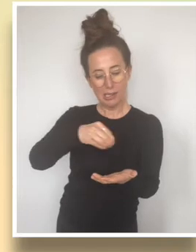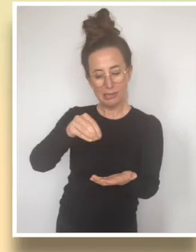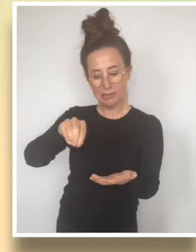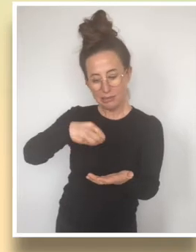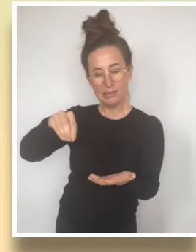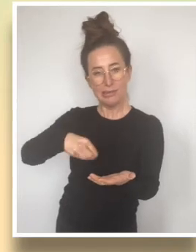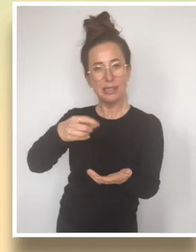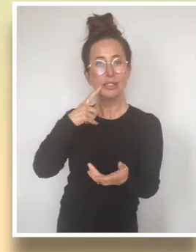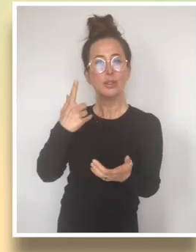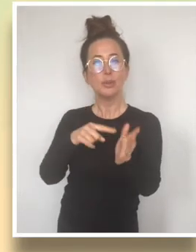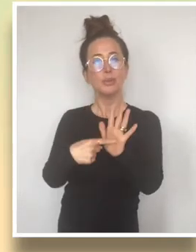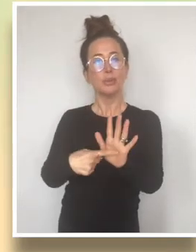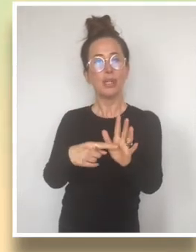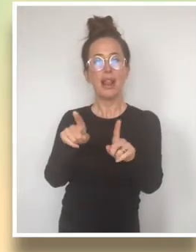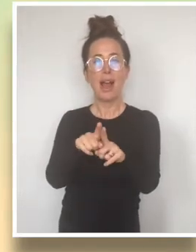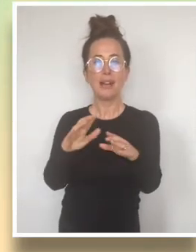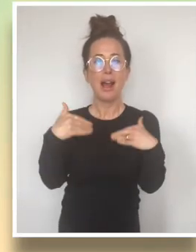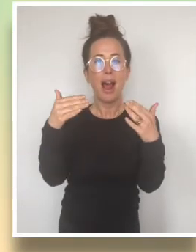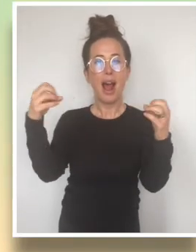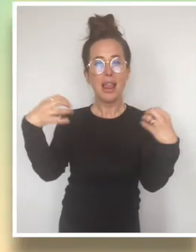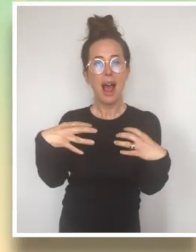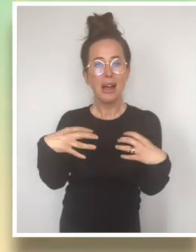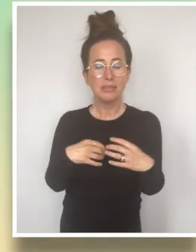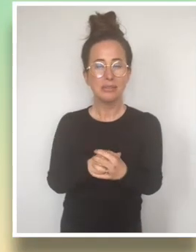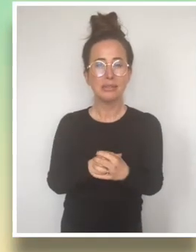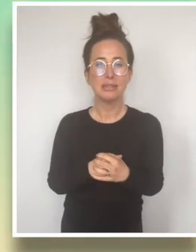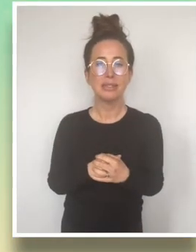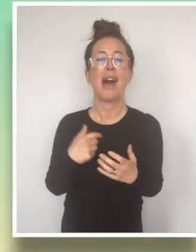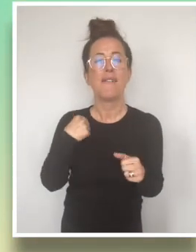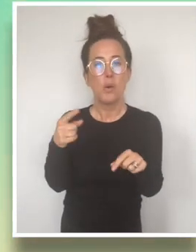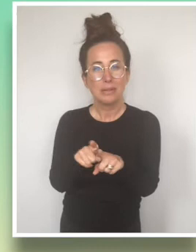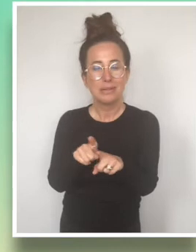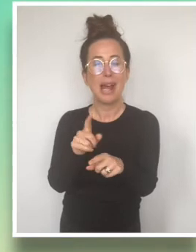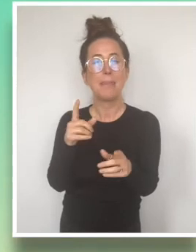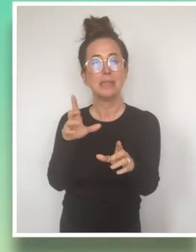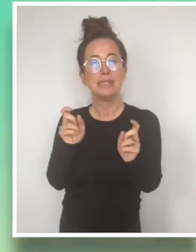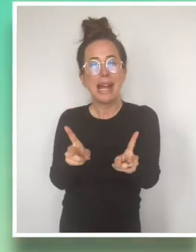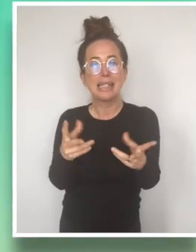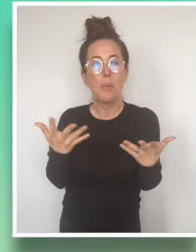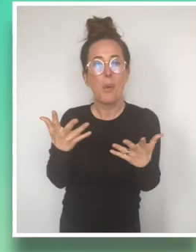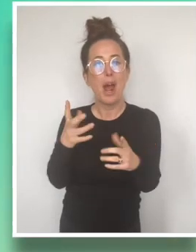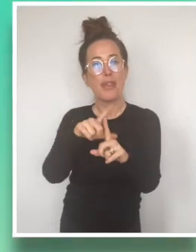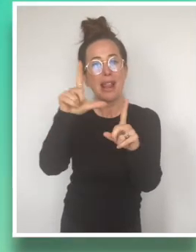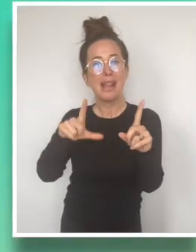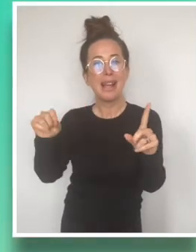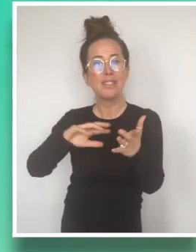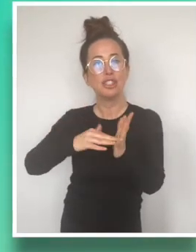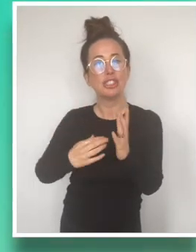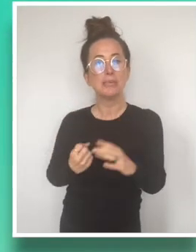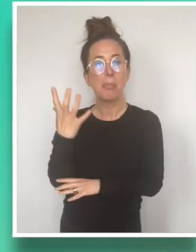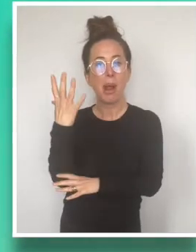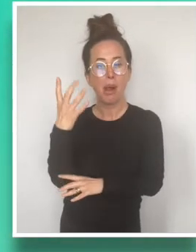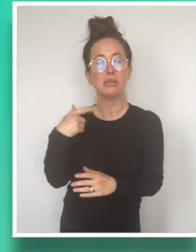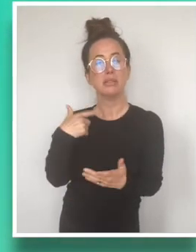highlights. I've also used that on the leaves just to kind of, if I've done two thicker layers of shading, just using a rubber, you can